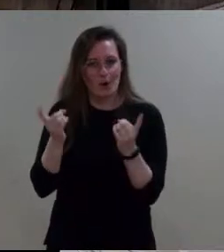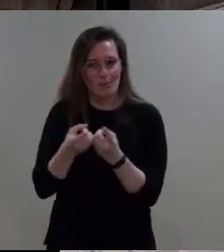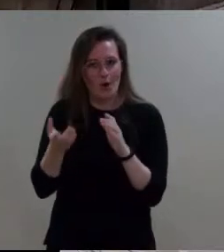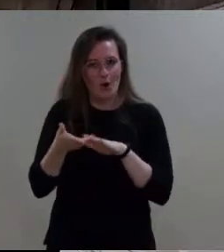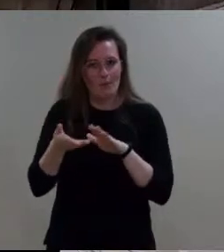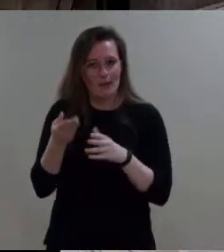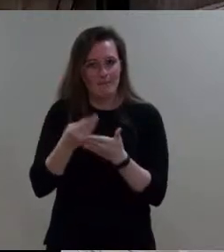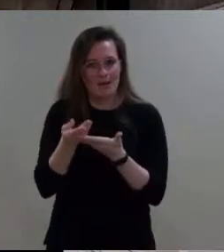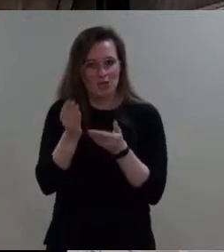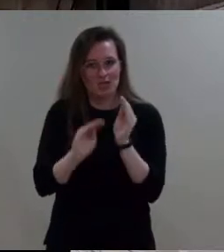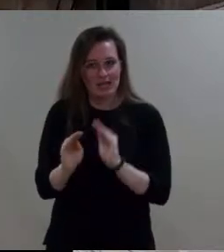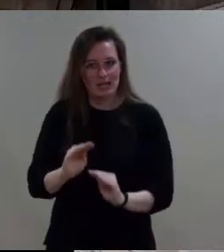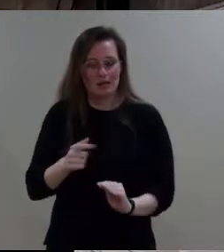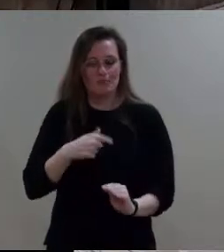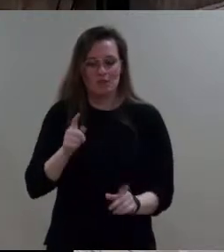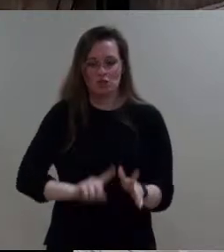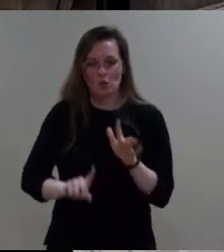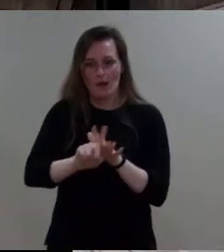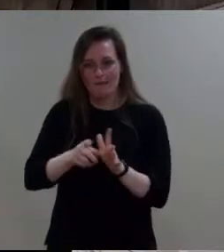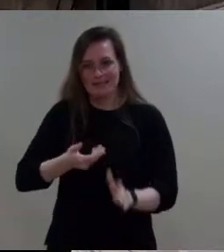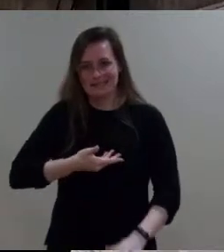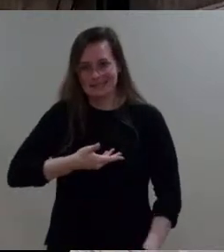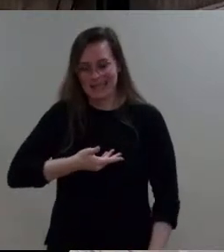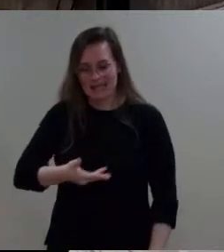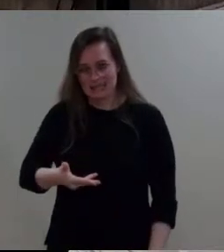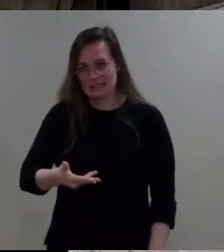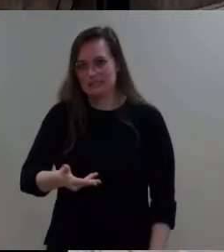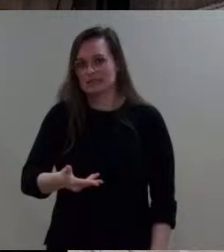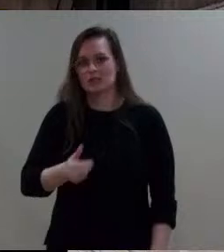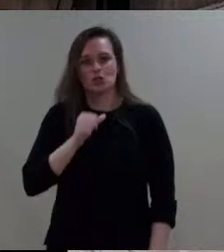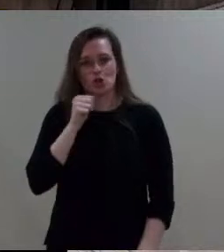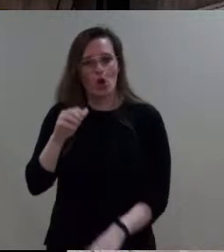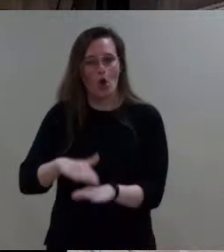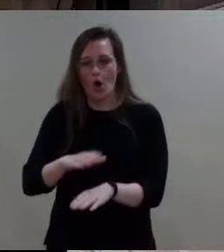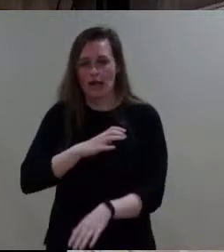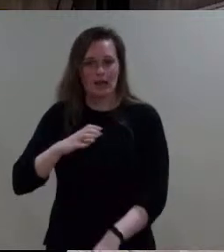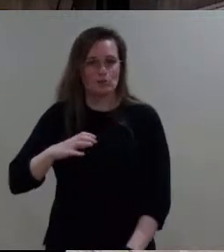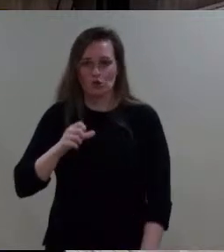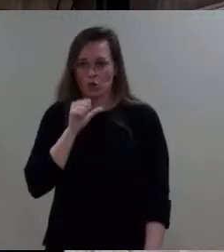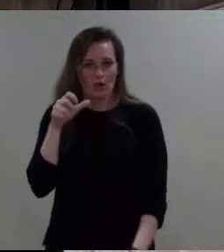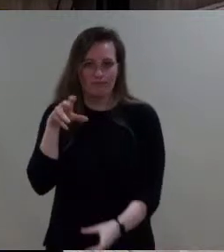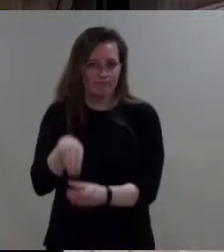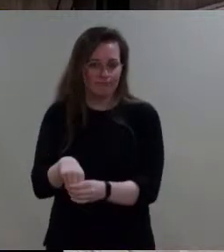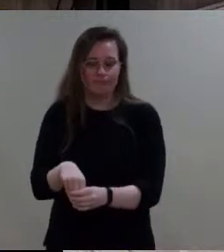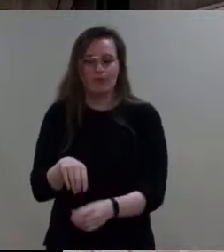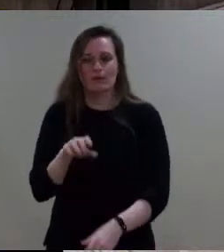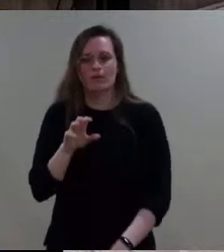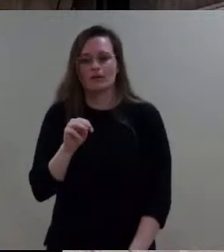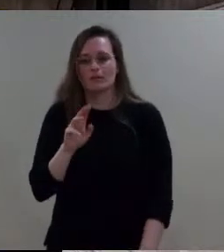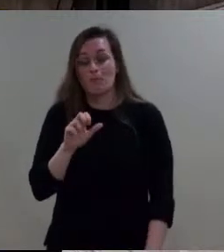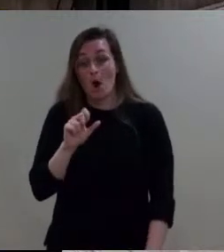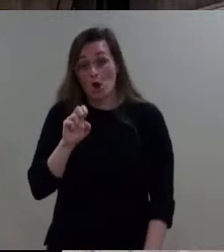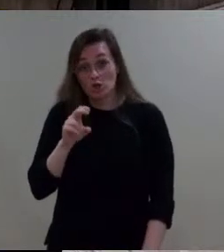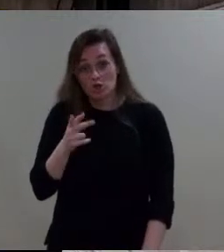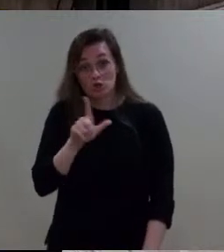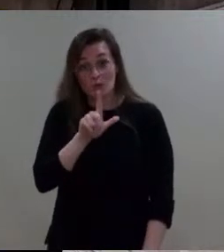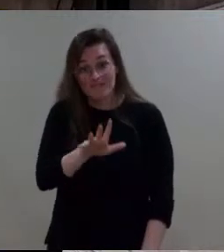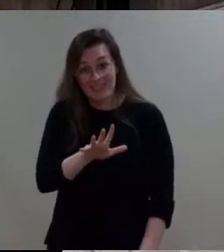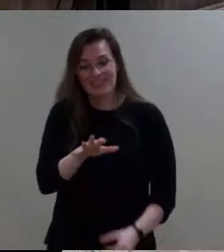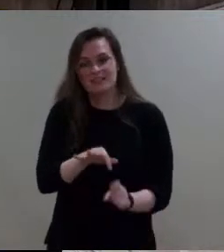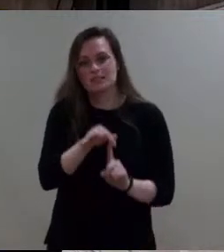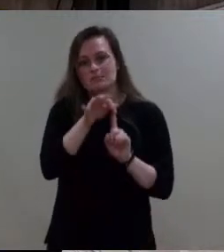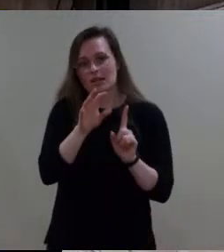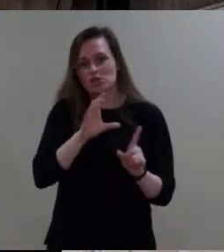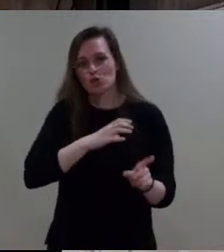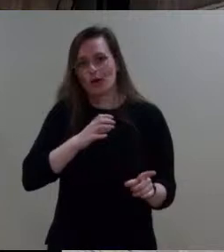there as a guest only, as I don't sit on that committee of council. March the 25th, we had, of course, our special council meeting where